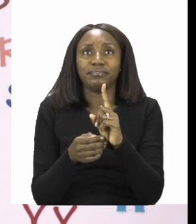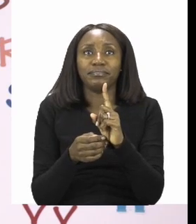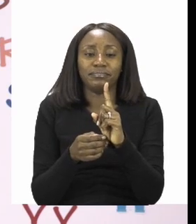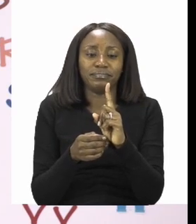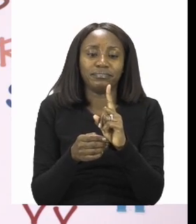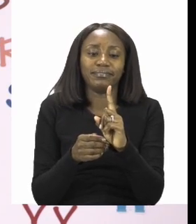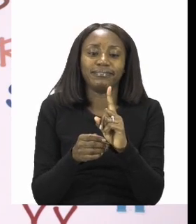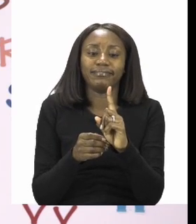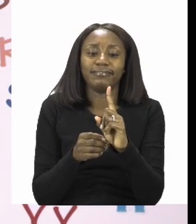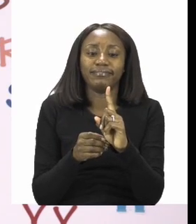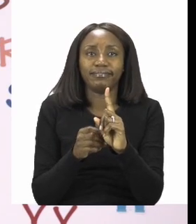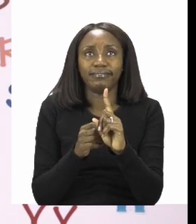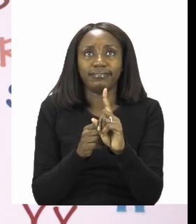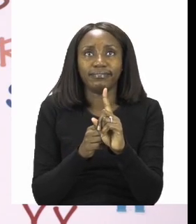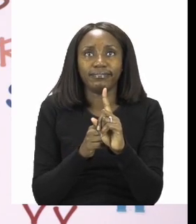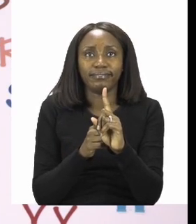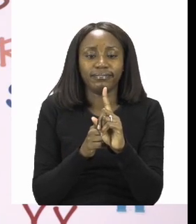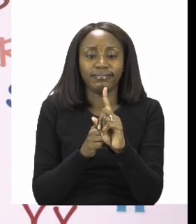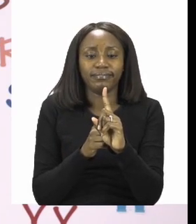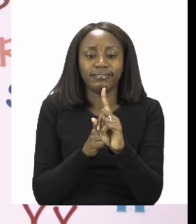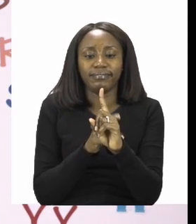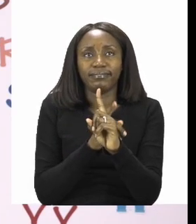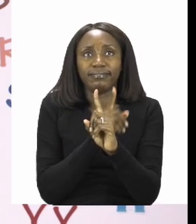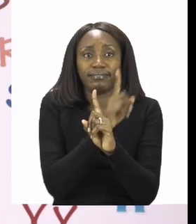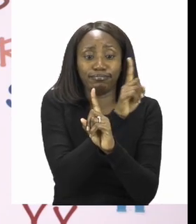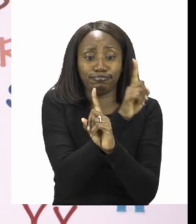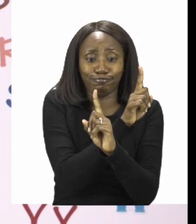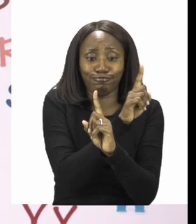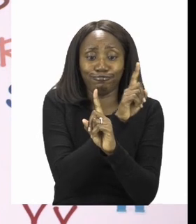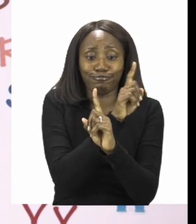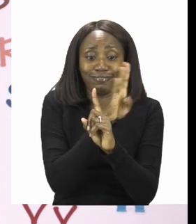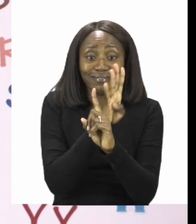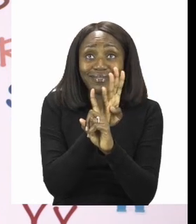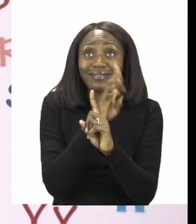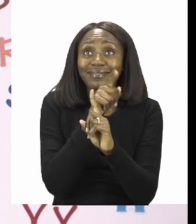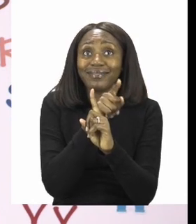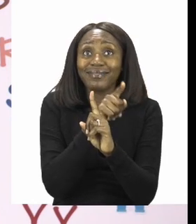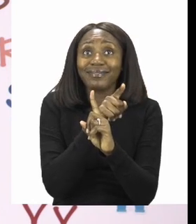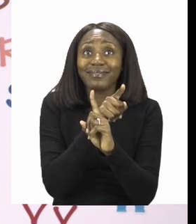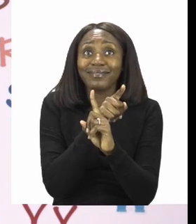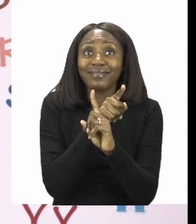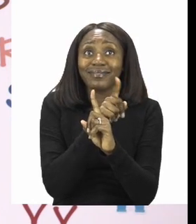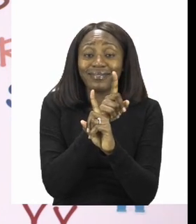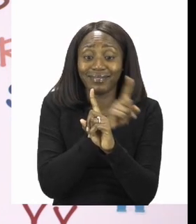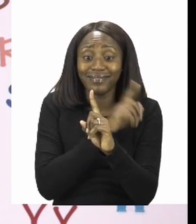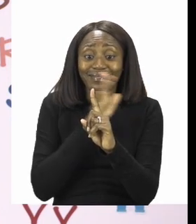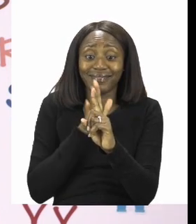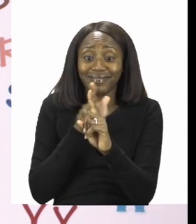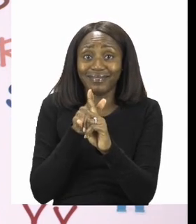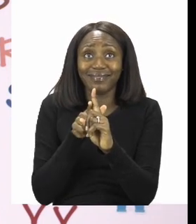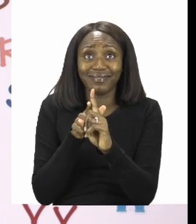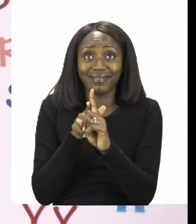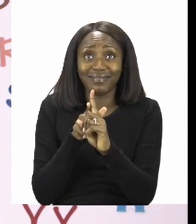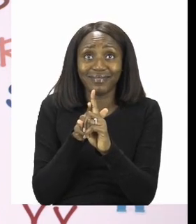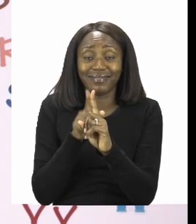11, 12, 13, 14, 15,